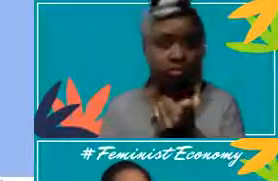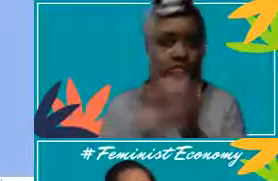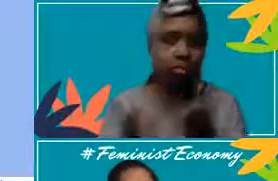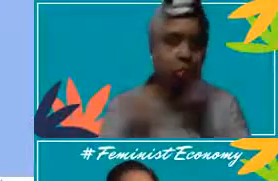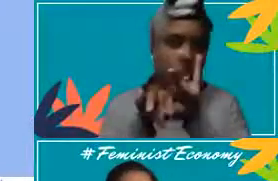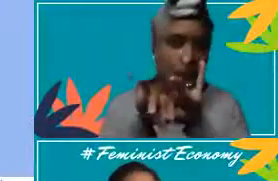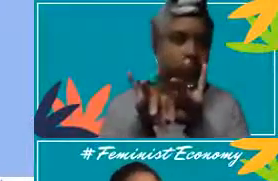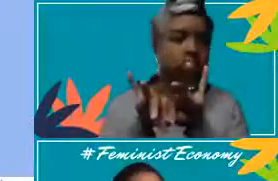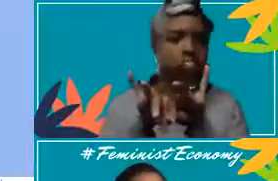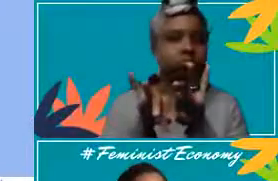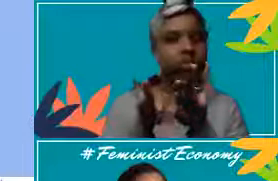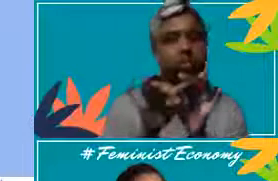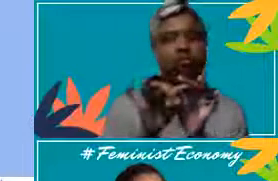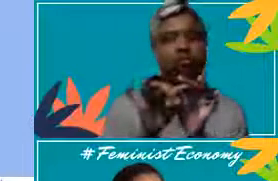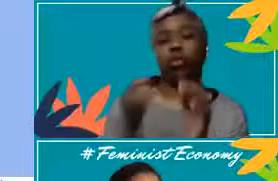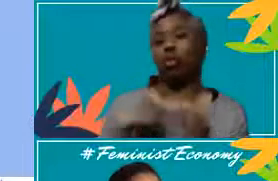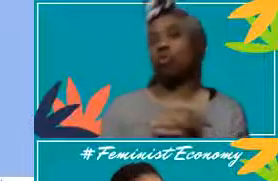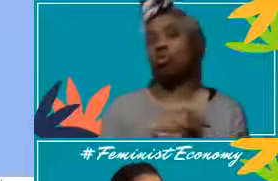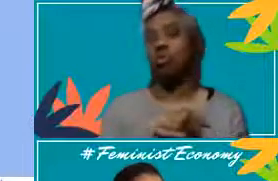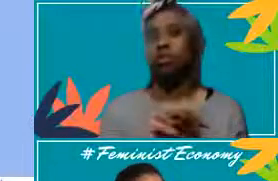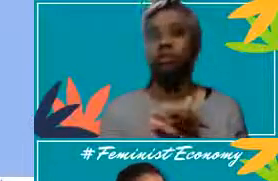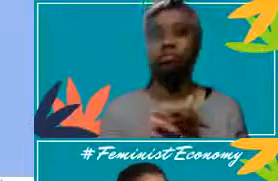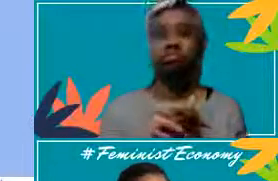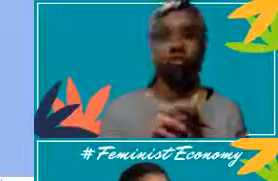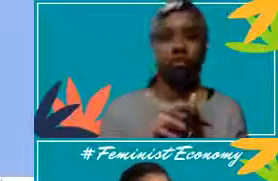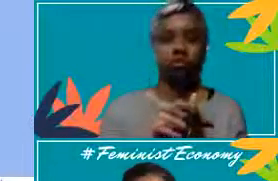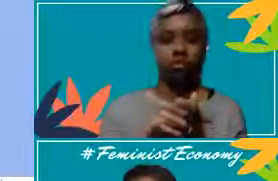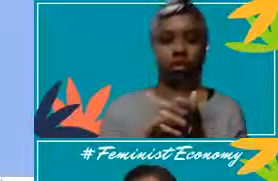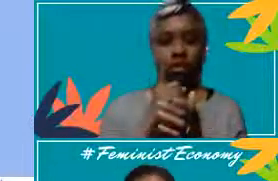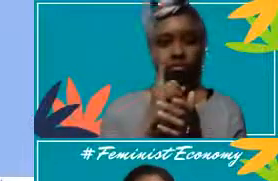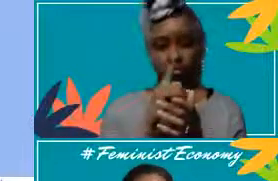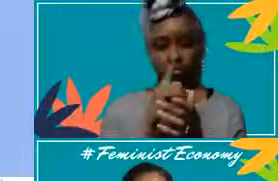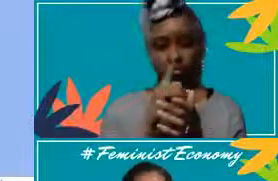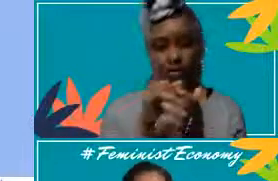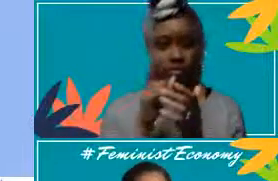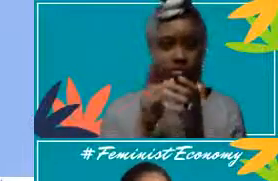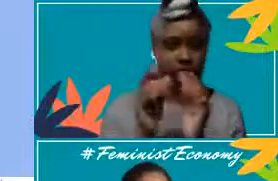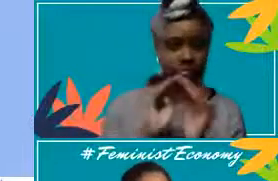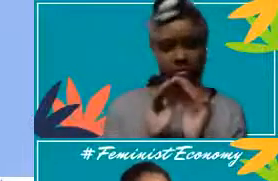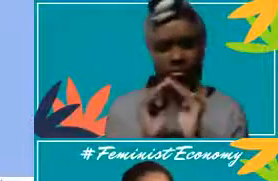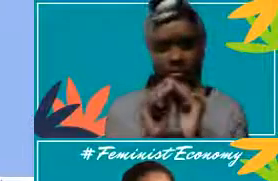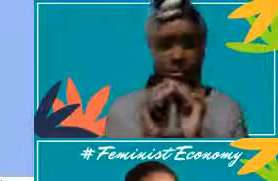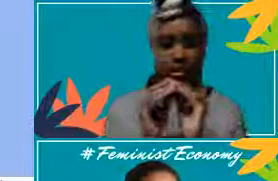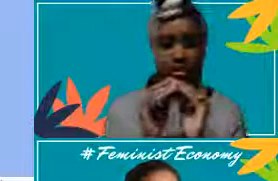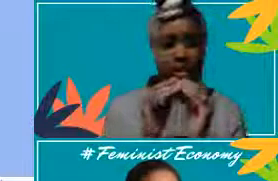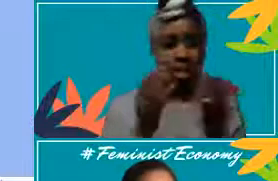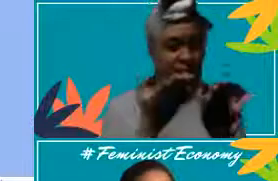imperative that we pay for a just transition, not just in our borders, but